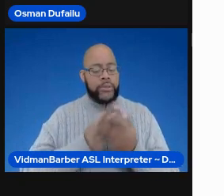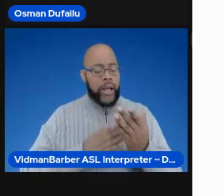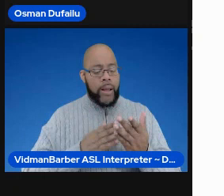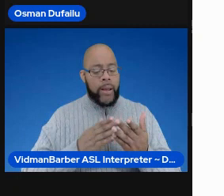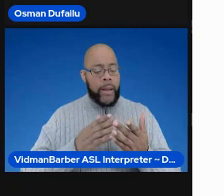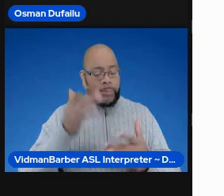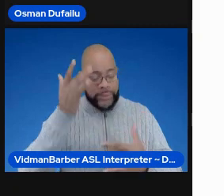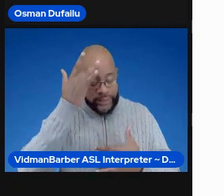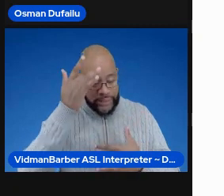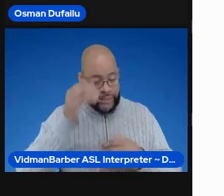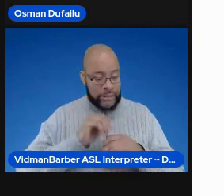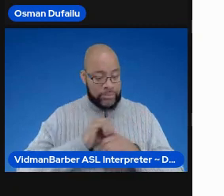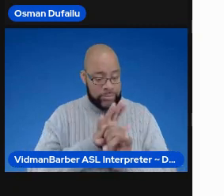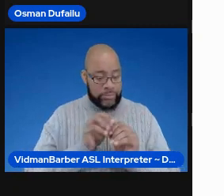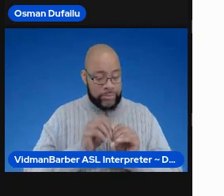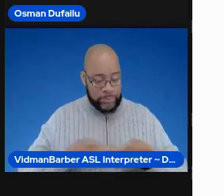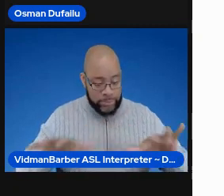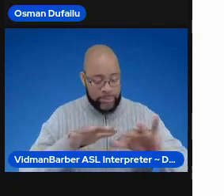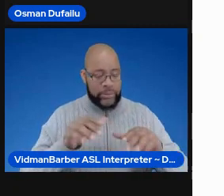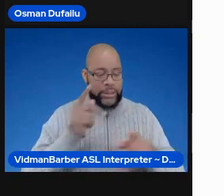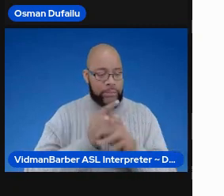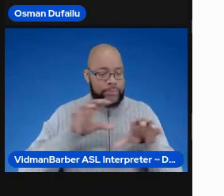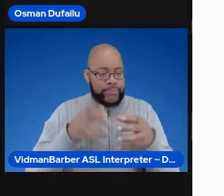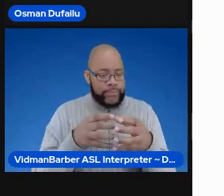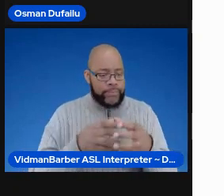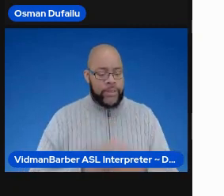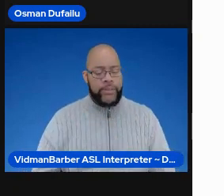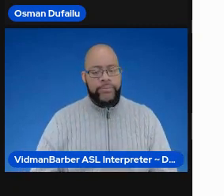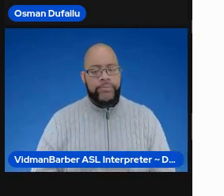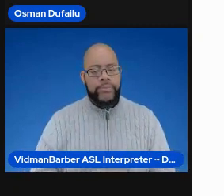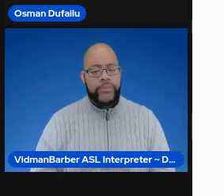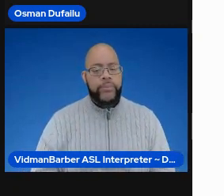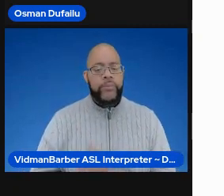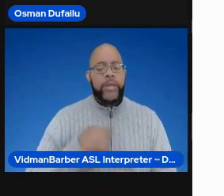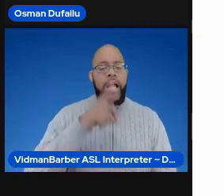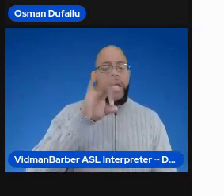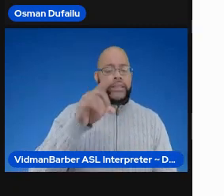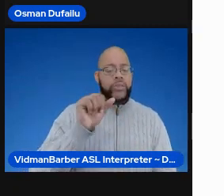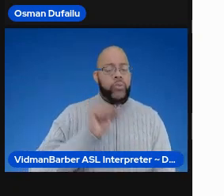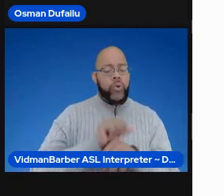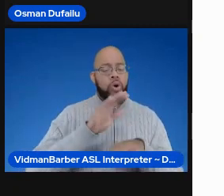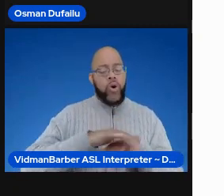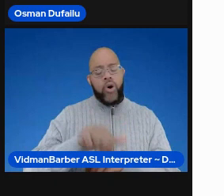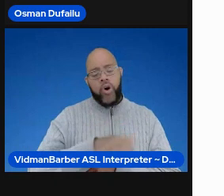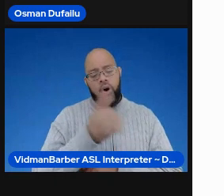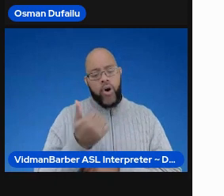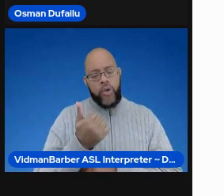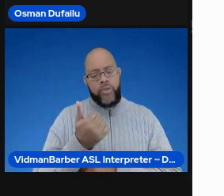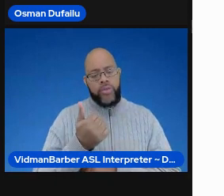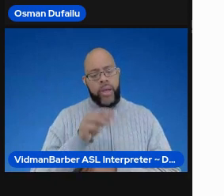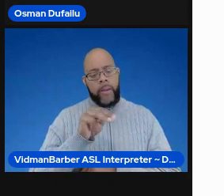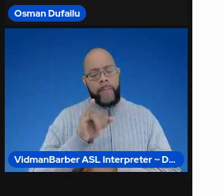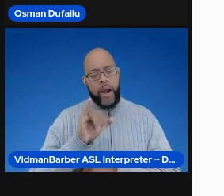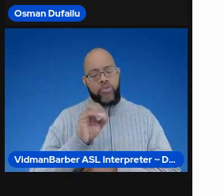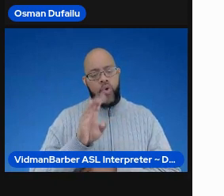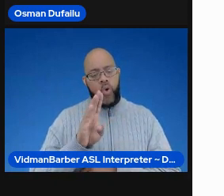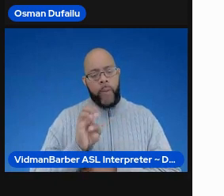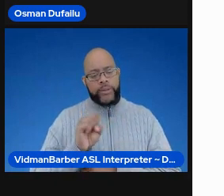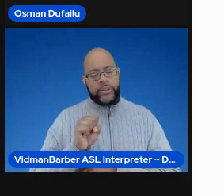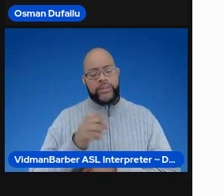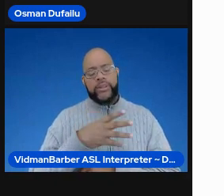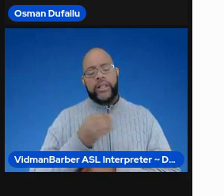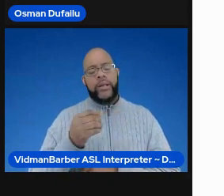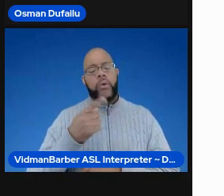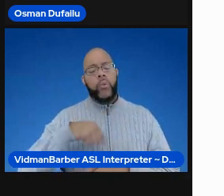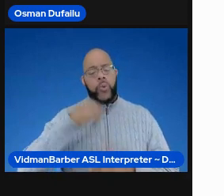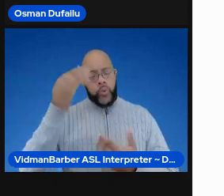uh, within ourselves. Um, I did also work on other microbes, but again, we do